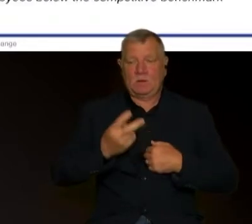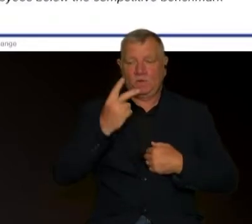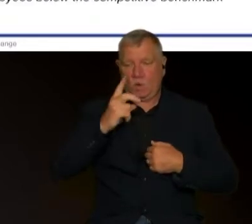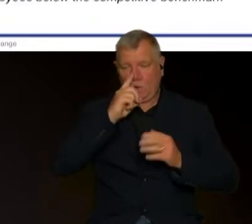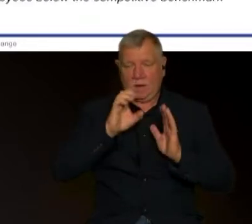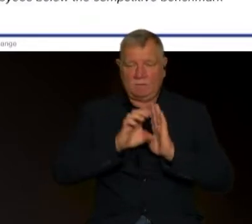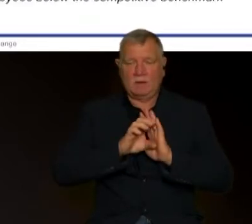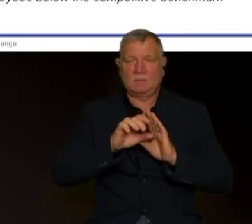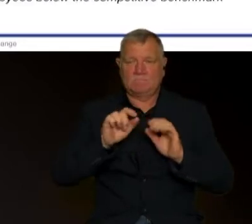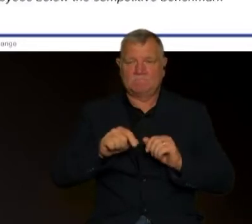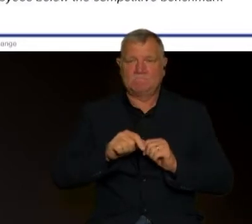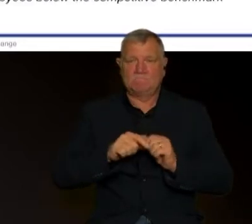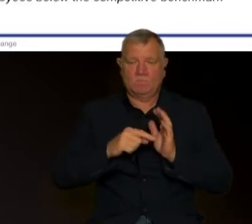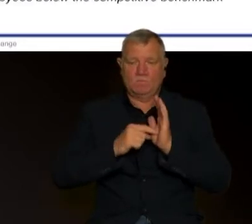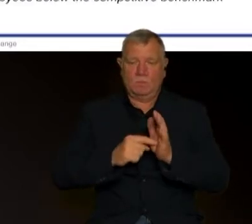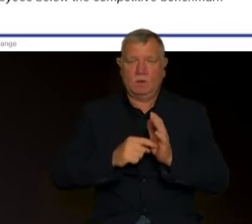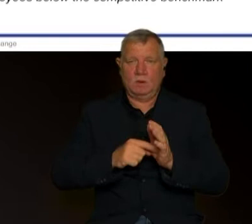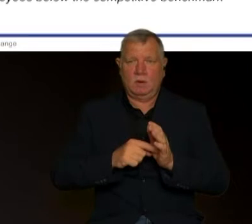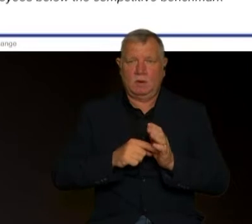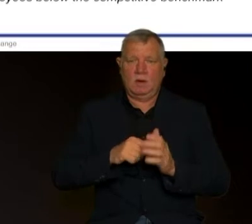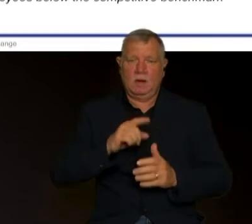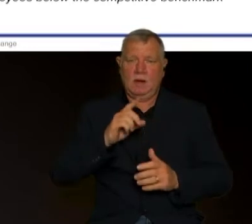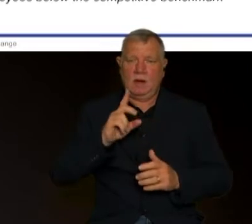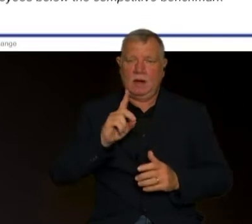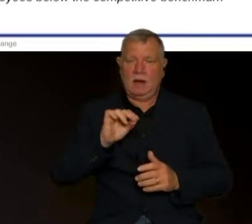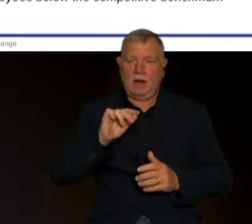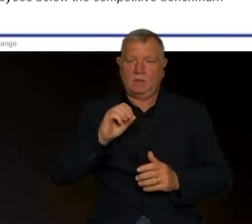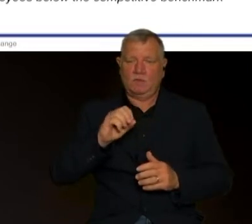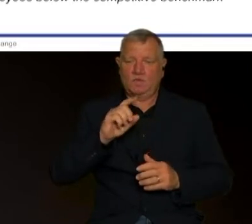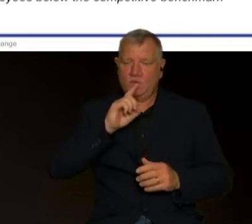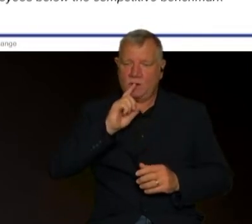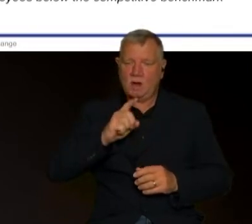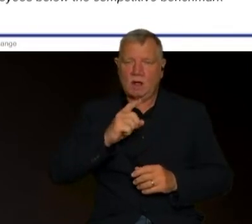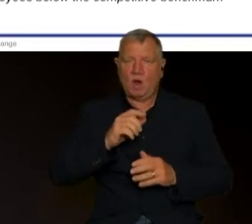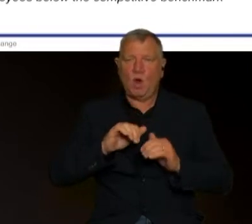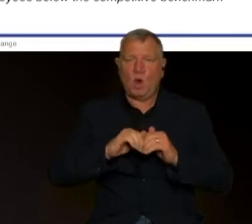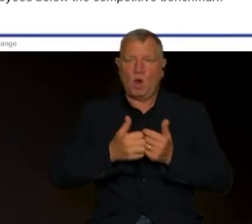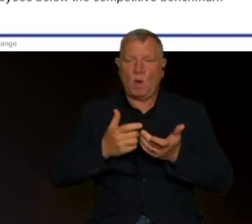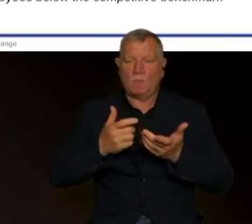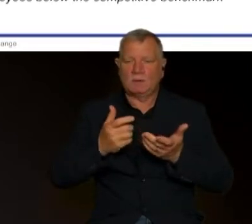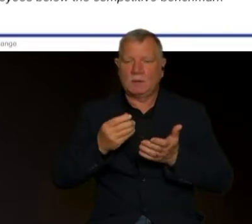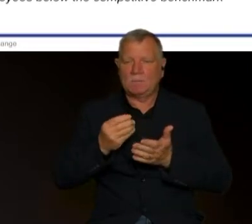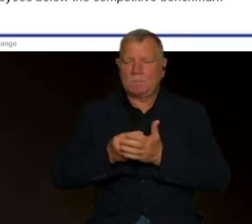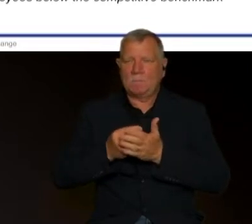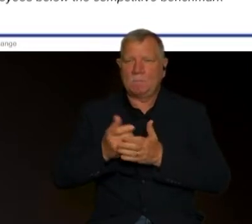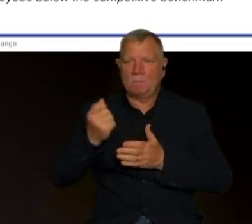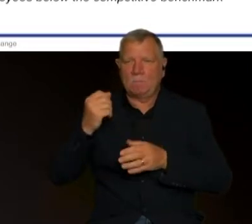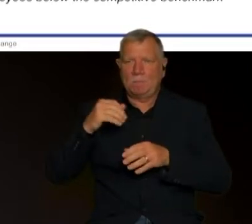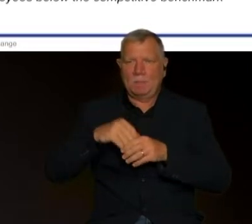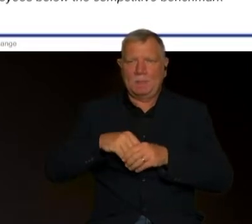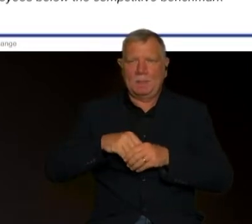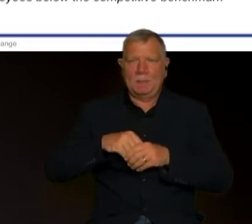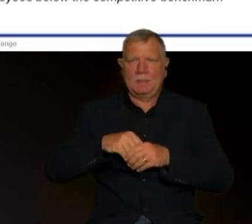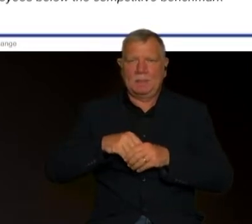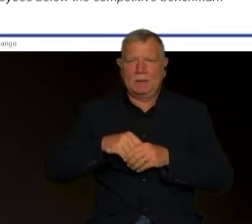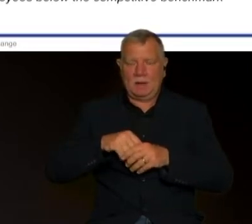in the pilot program. On these two tables, you can see the real data of how these salaries were